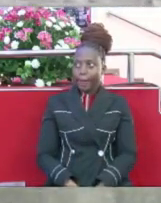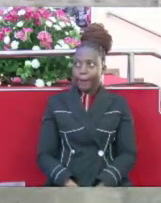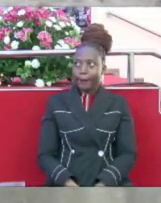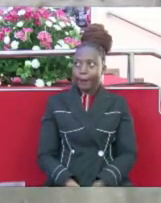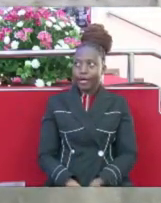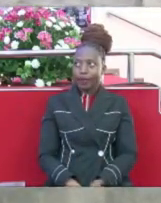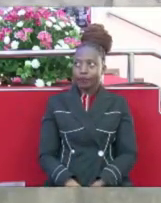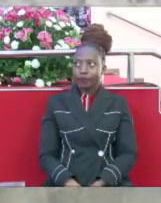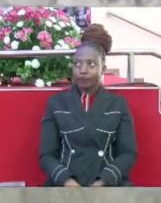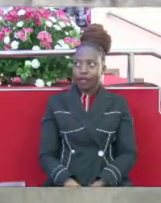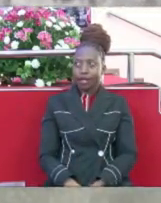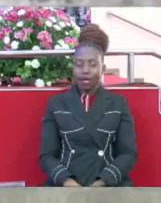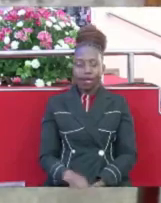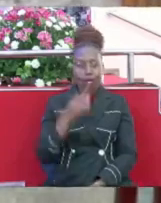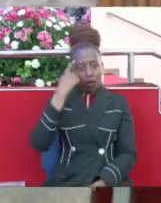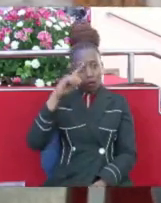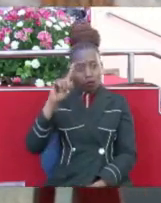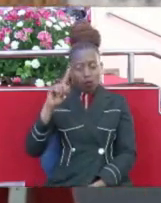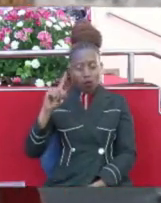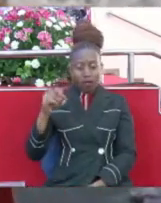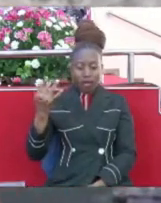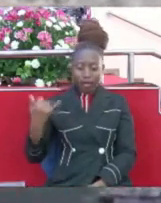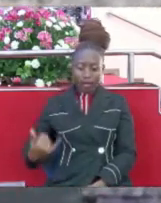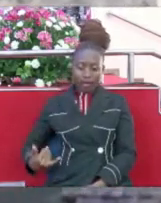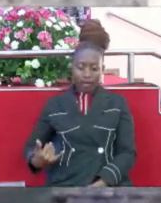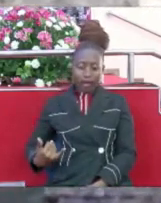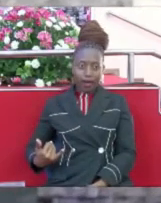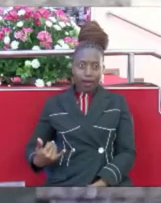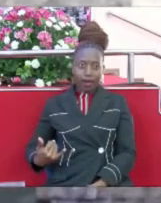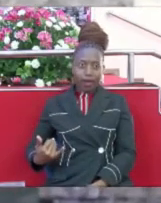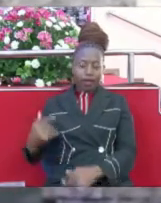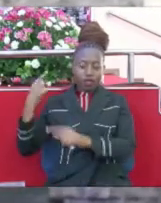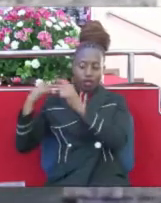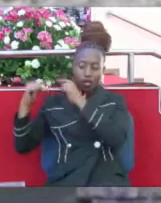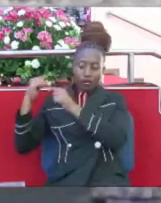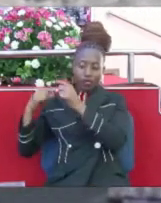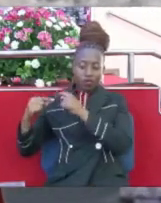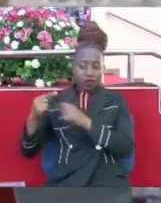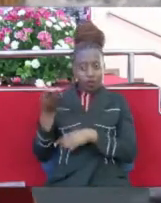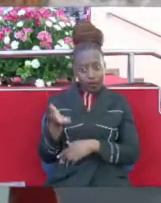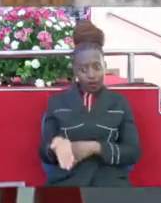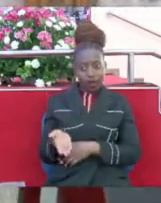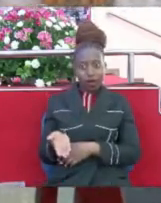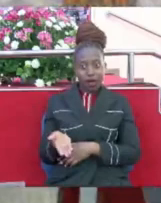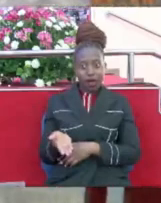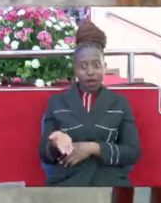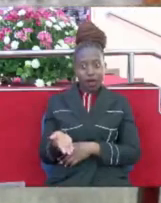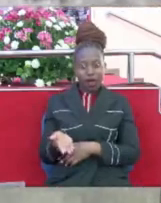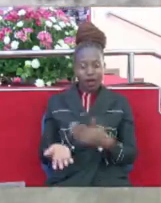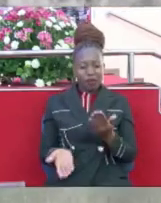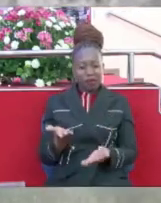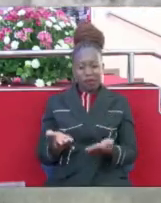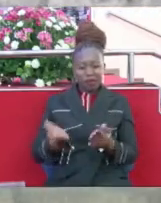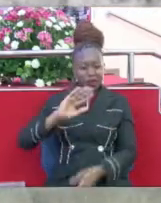And maybe for those of the younger generation who could be in the house this morning. Na wale wa kizazi kichanga ambao wako nasi hapa kanisani leo. You might never have